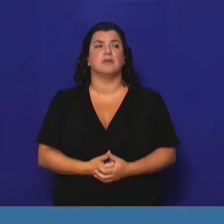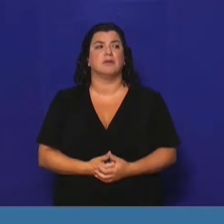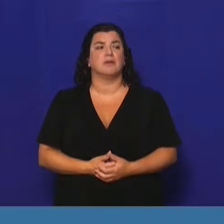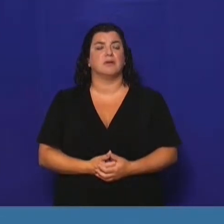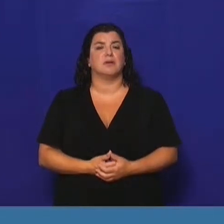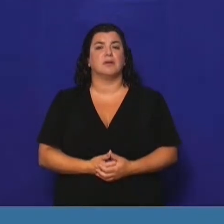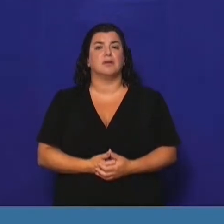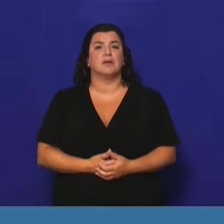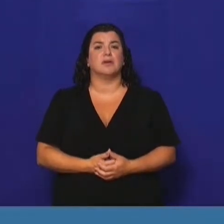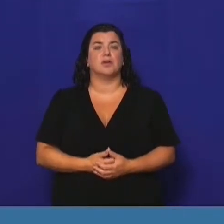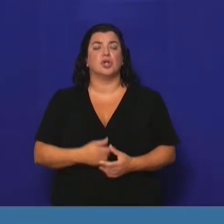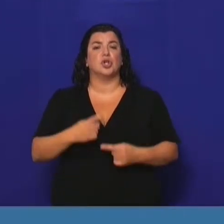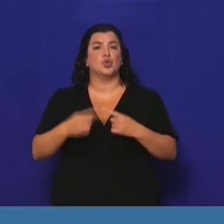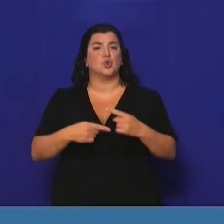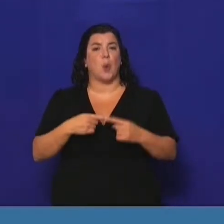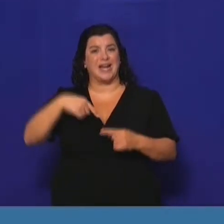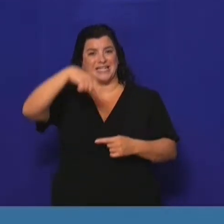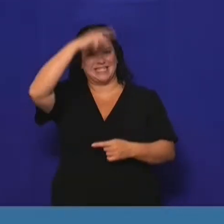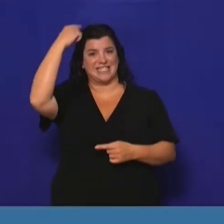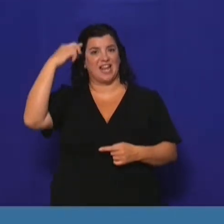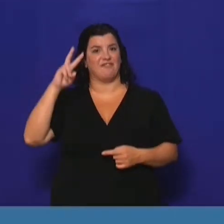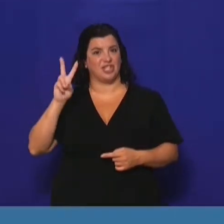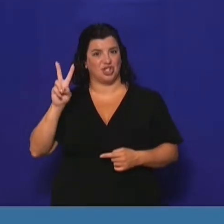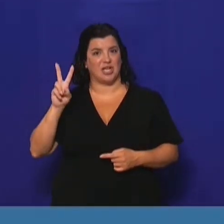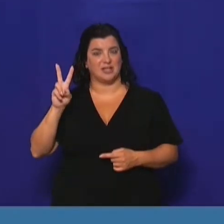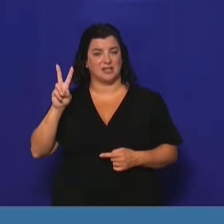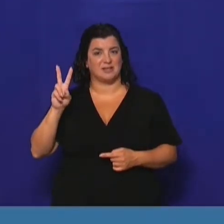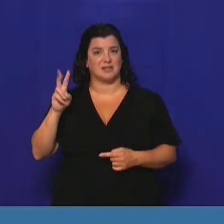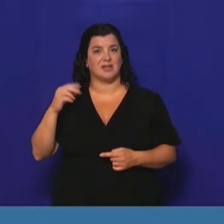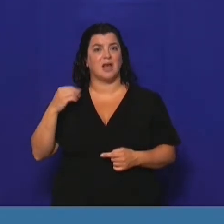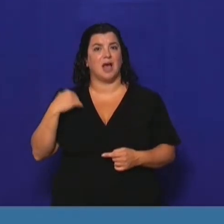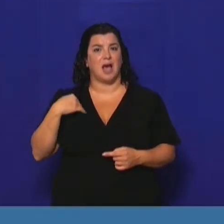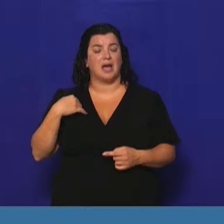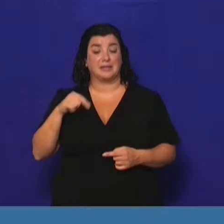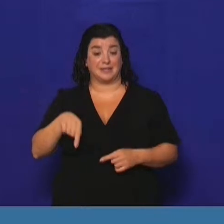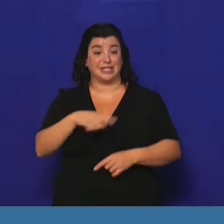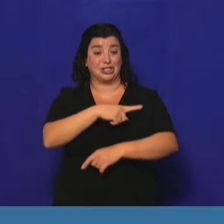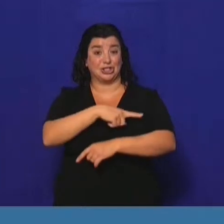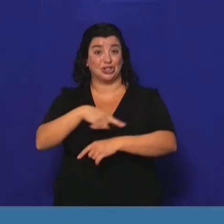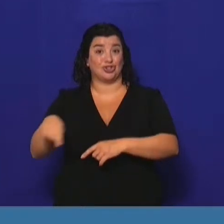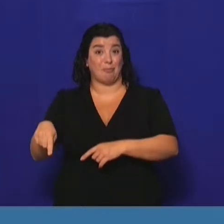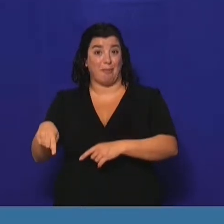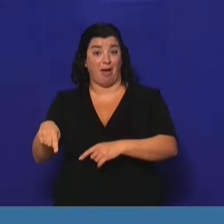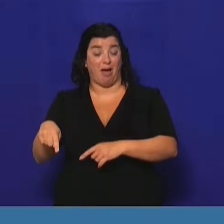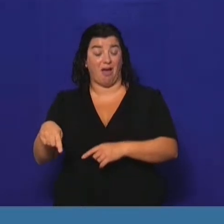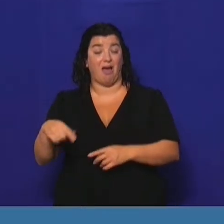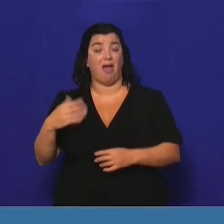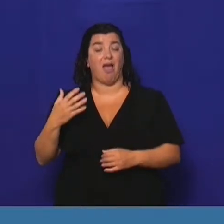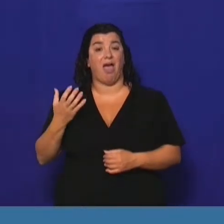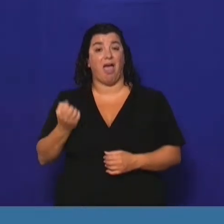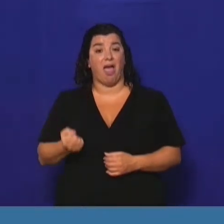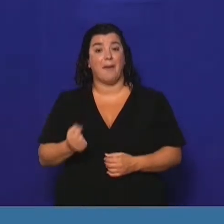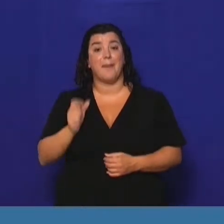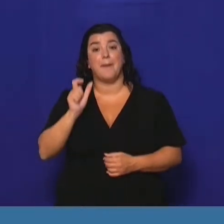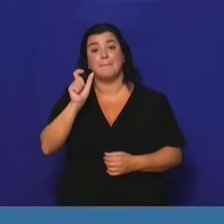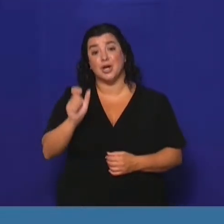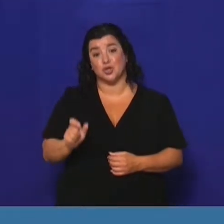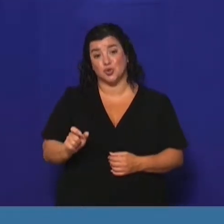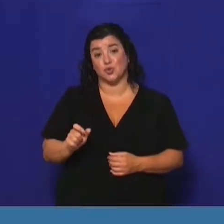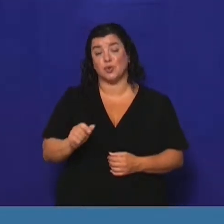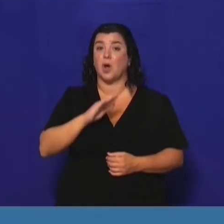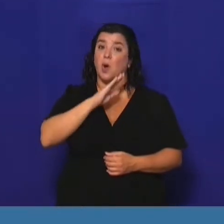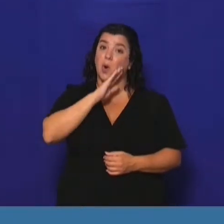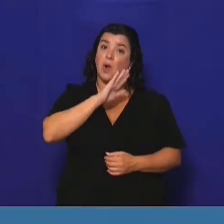Fu SVPR, bażikament dan aħna matul dil-ġimgħa kien hemm persuna residenti li